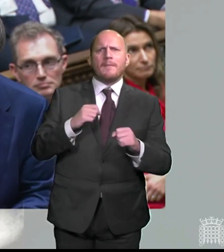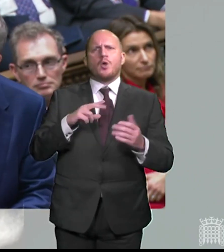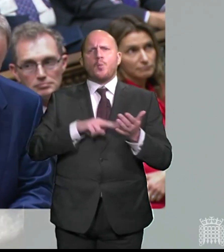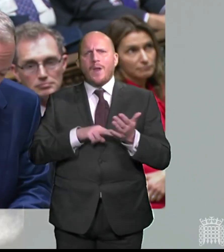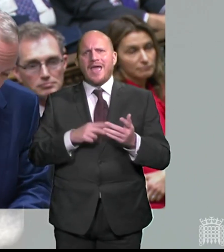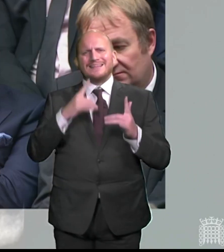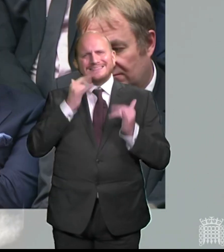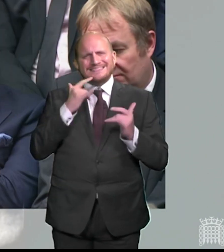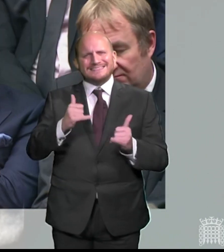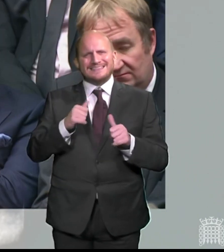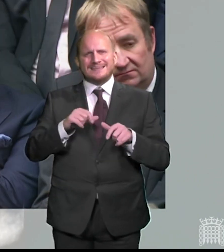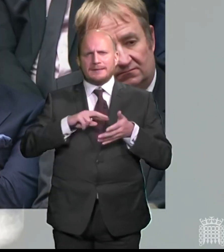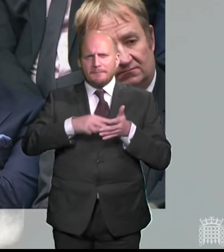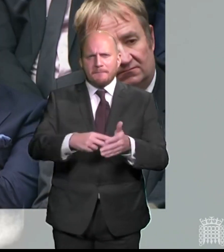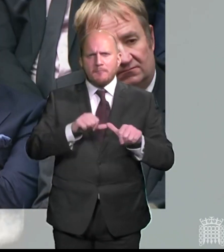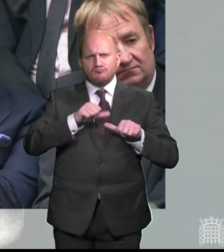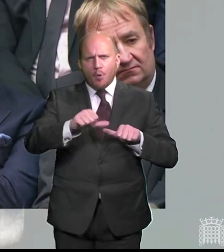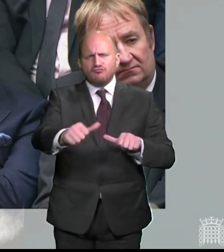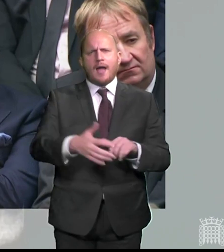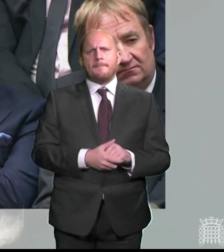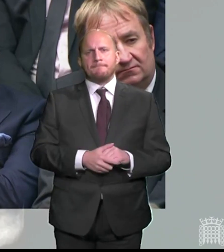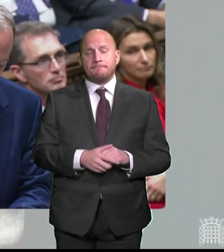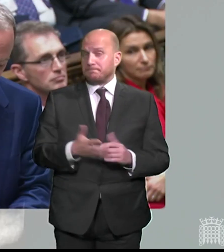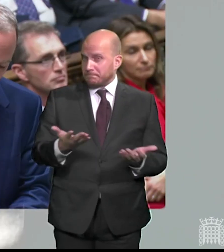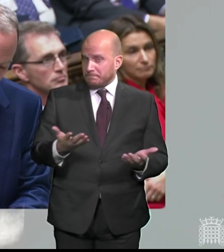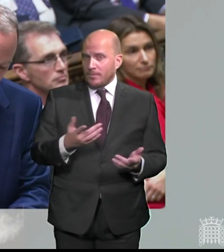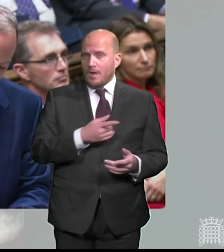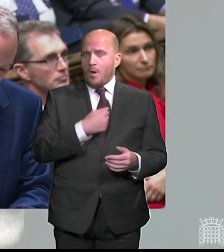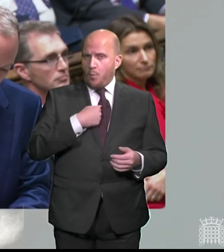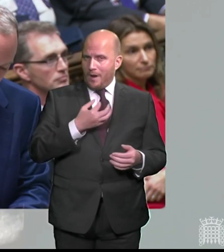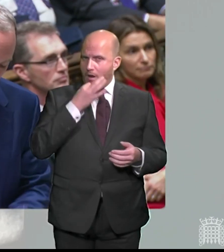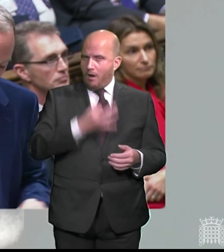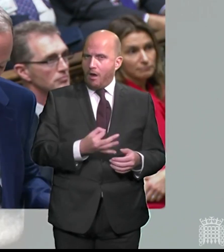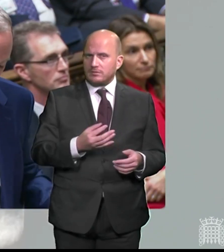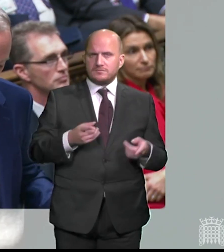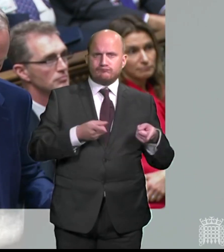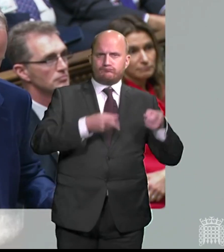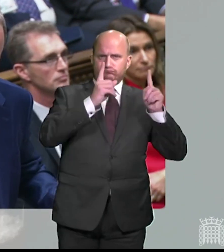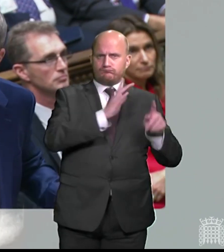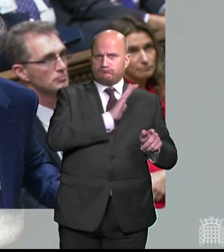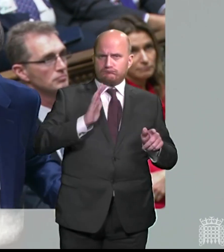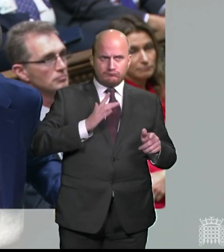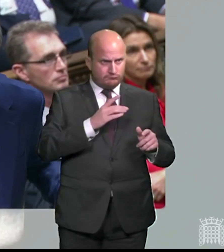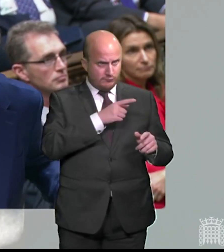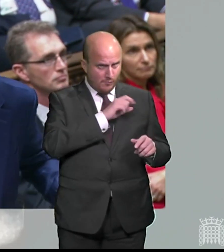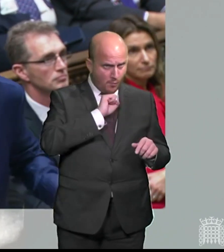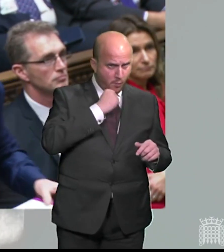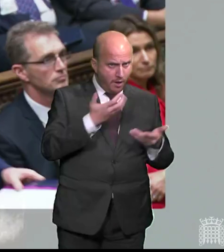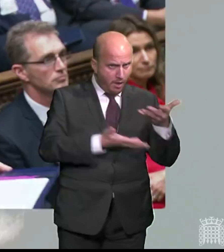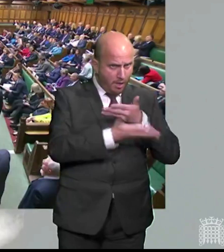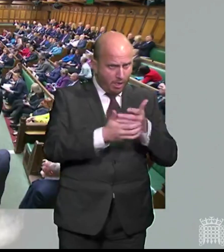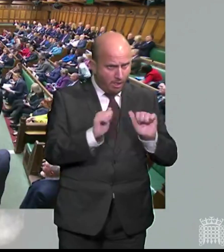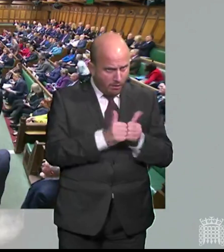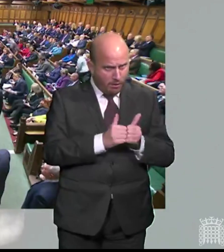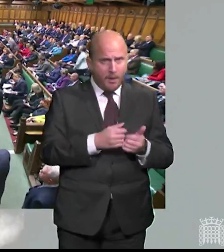every single measure to control illegal immigration to this country. We're delivering cleaner growth and energy security. She wants